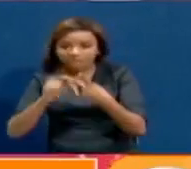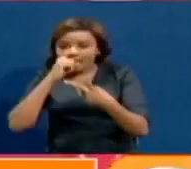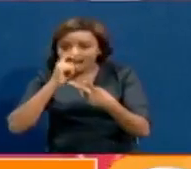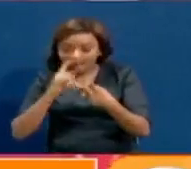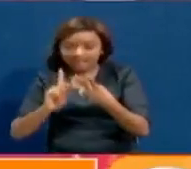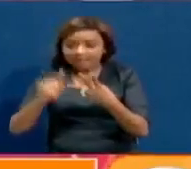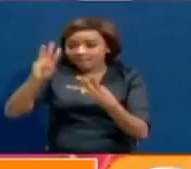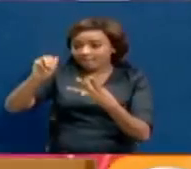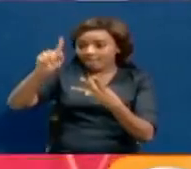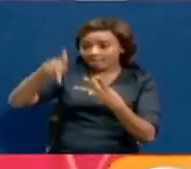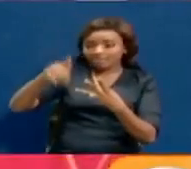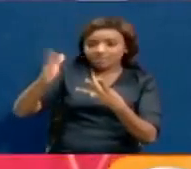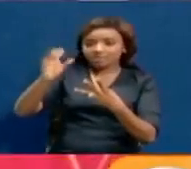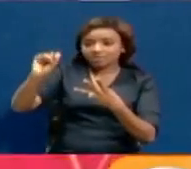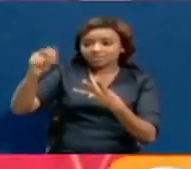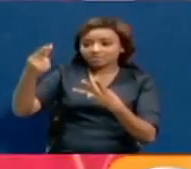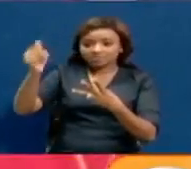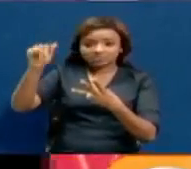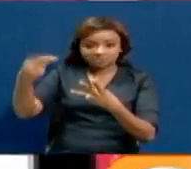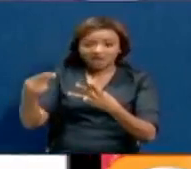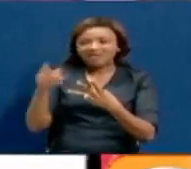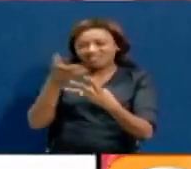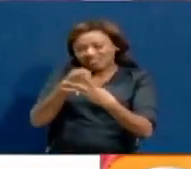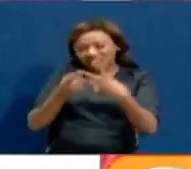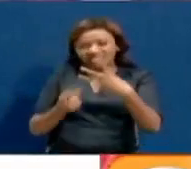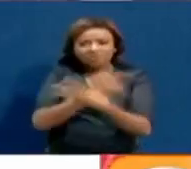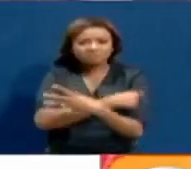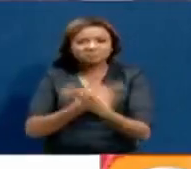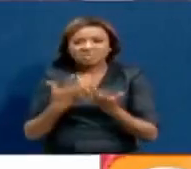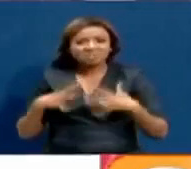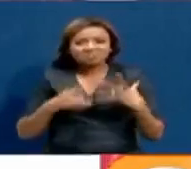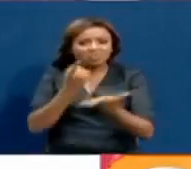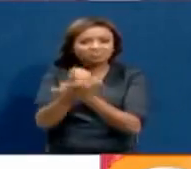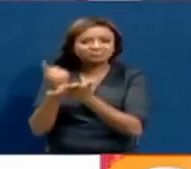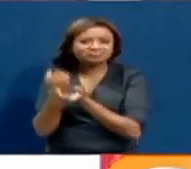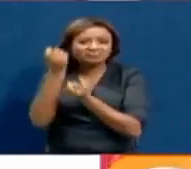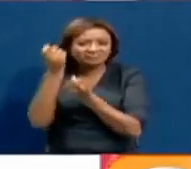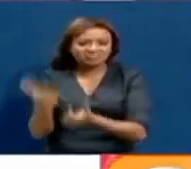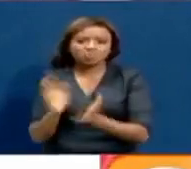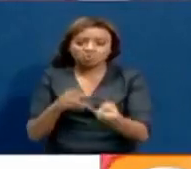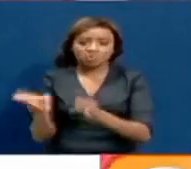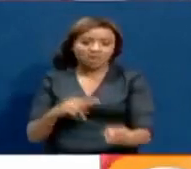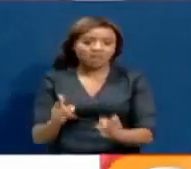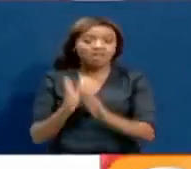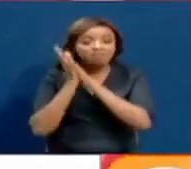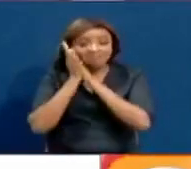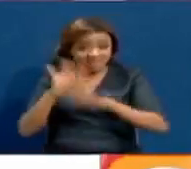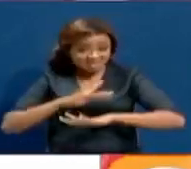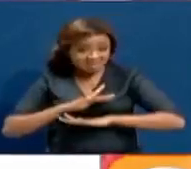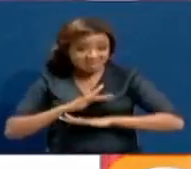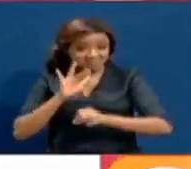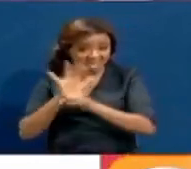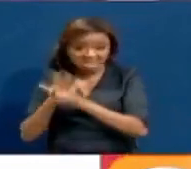perhaps Mpisha as well. Those hospitals usually have very little capacity in terms of the bed capacity for